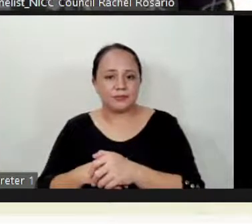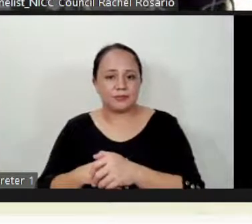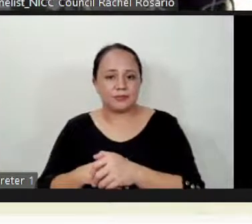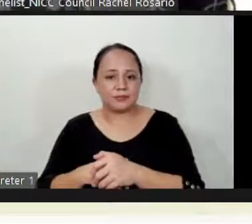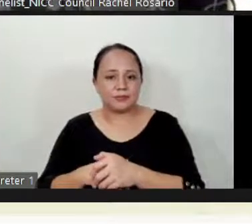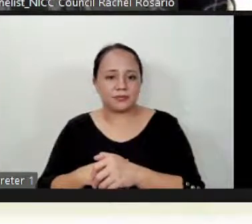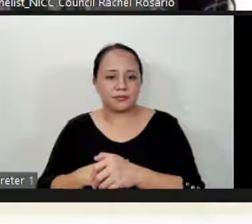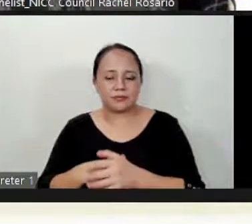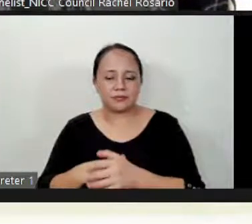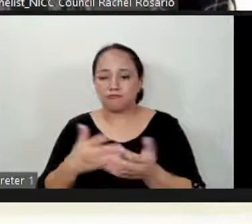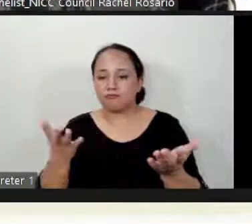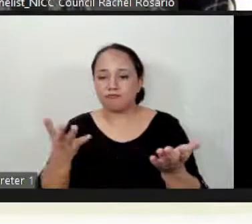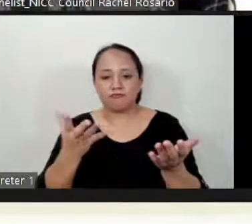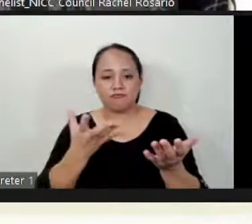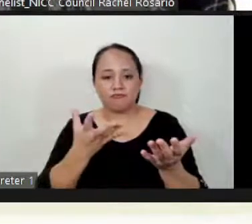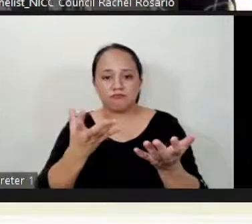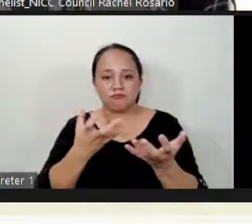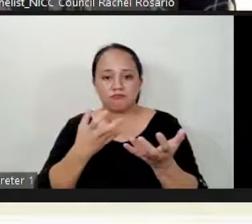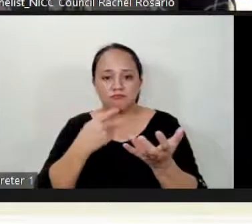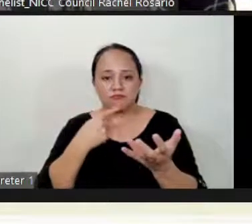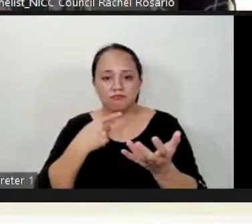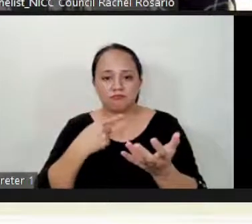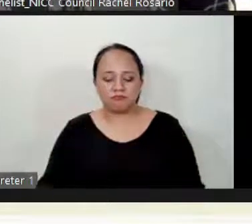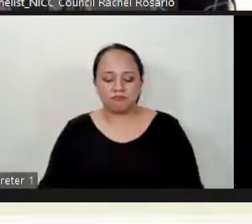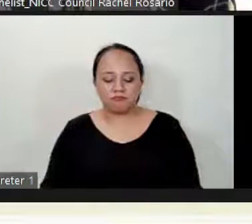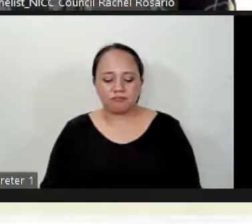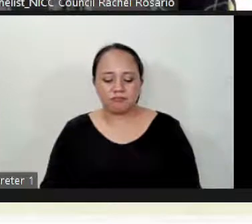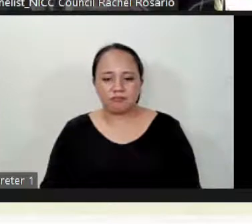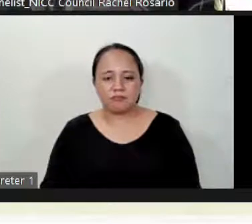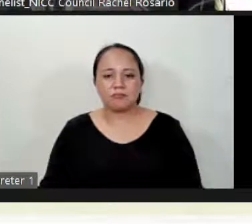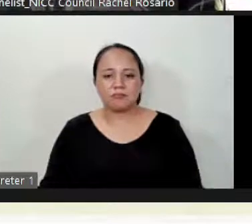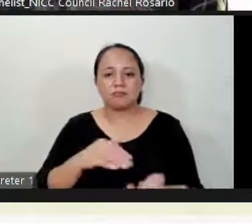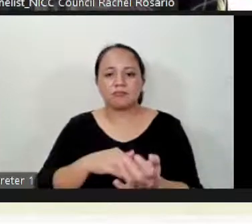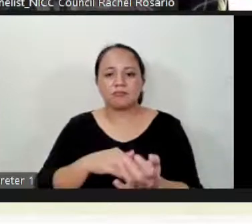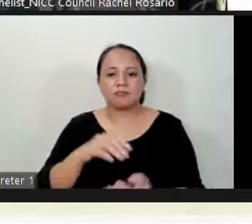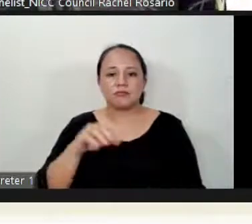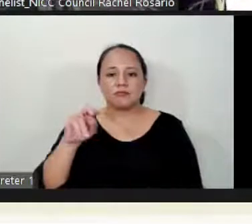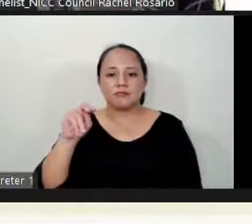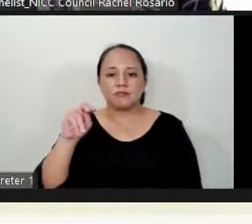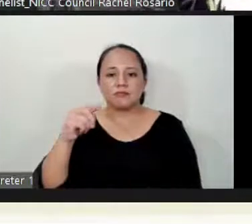Who would like to answer the question first? Dr. Nalanghel, yes, please.